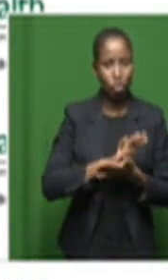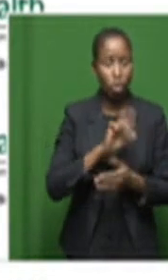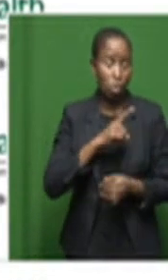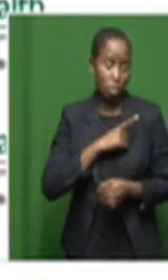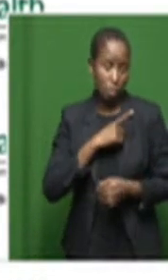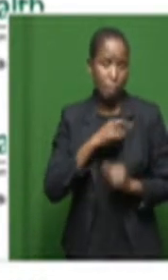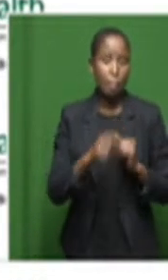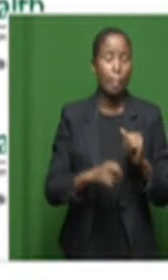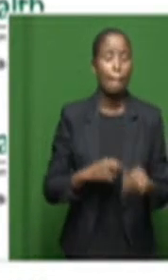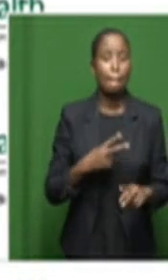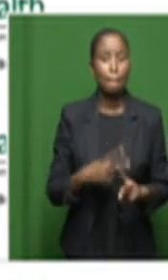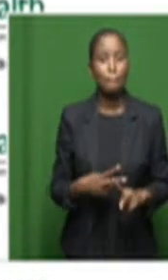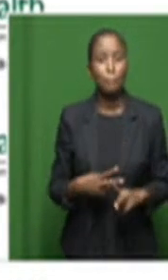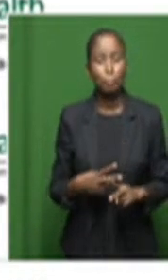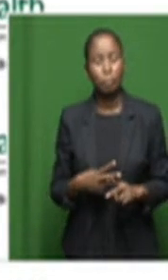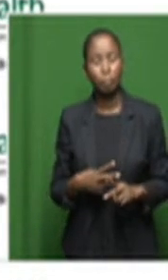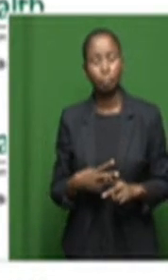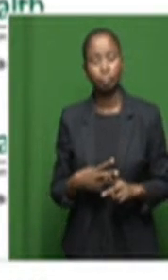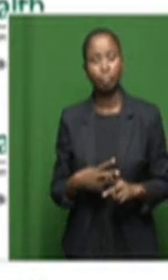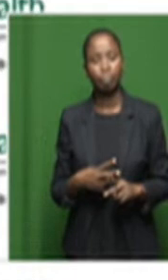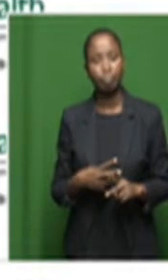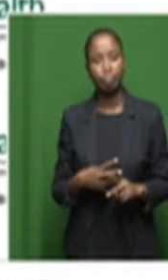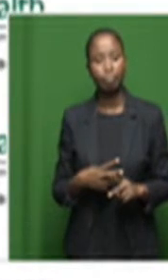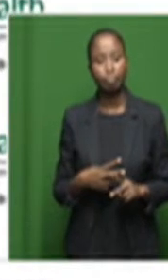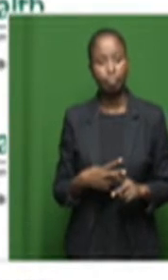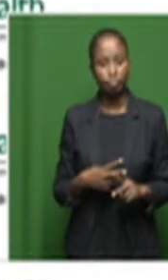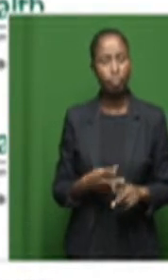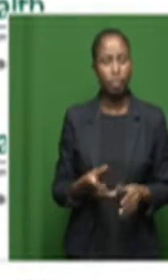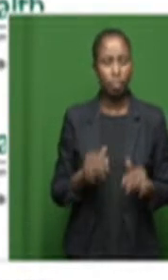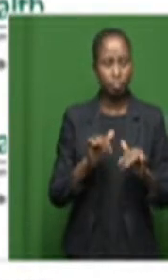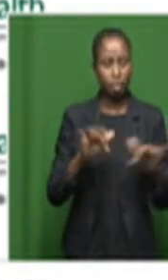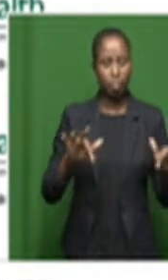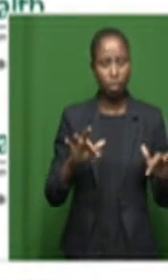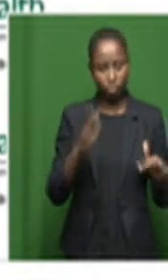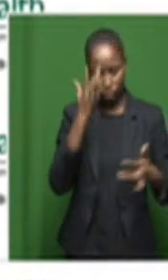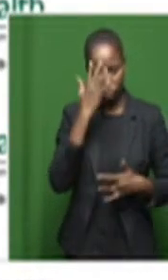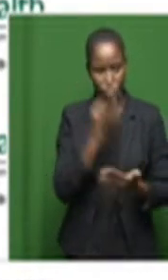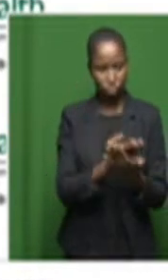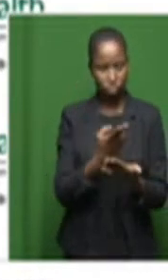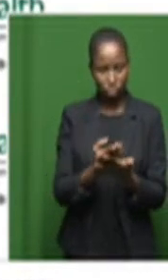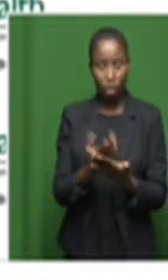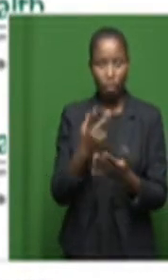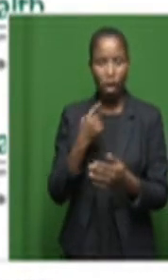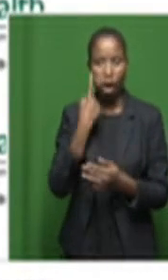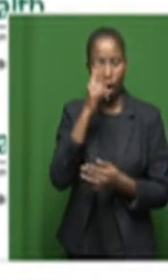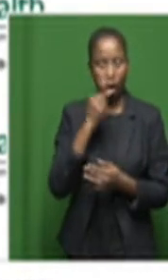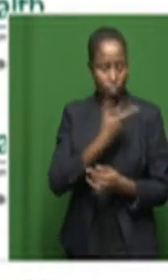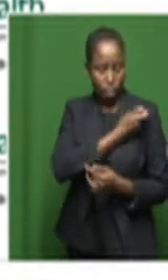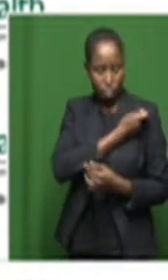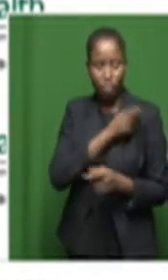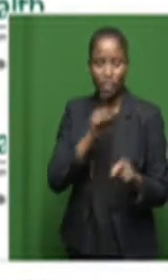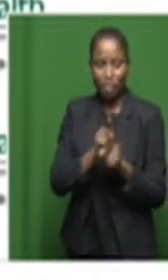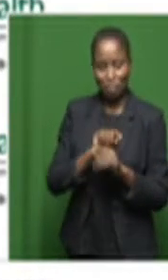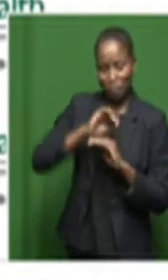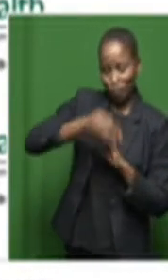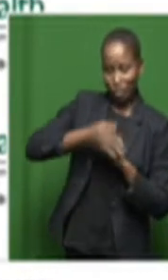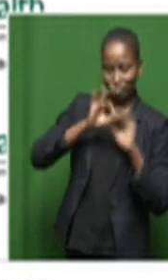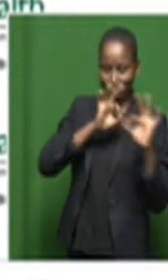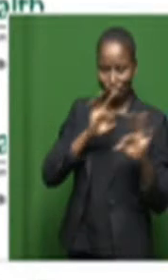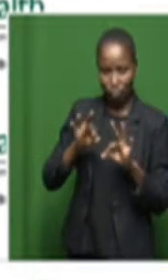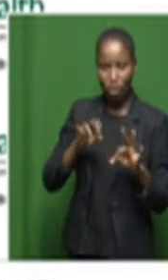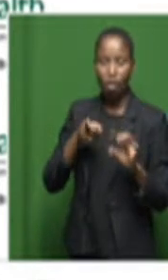that they are being protected after being vaccinated during the Sisonke